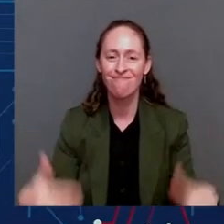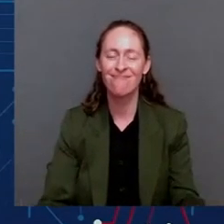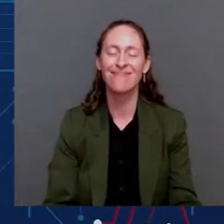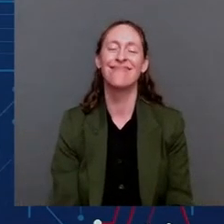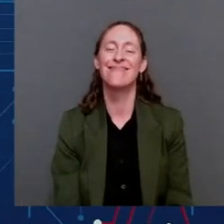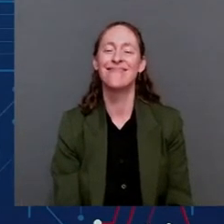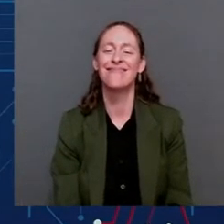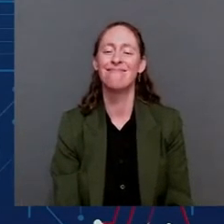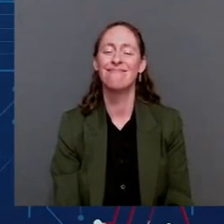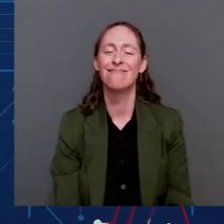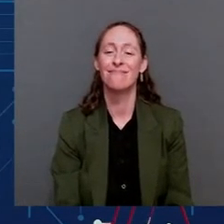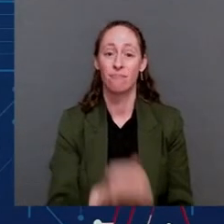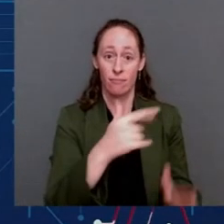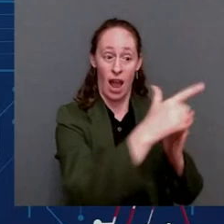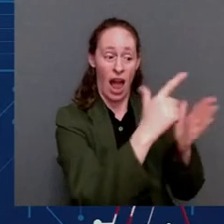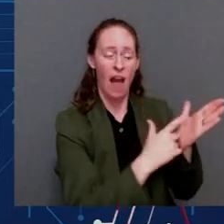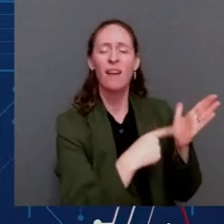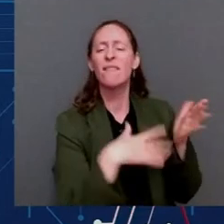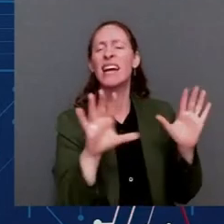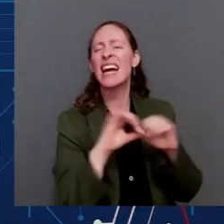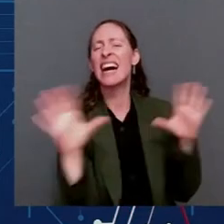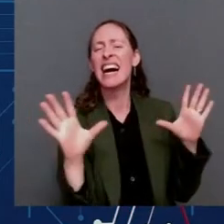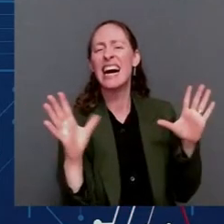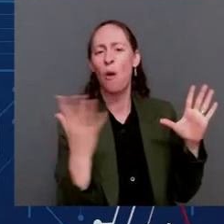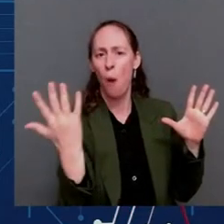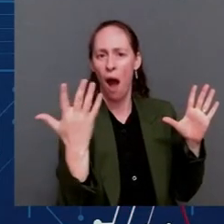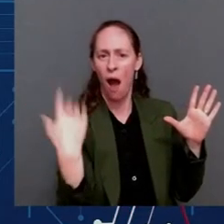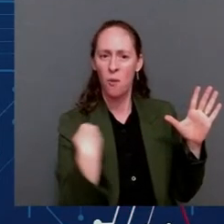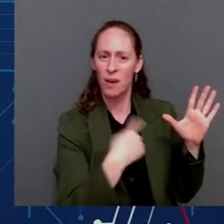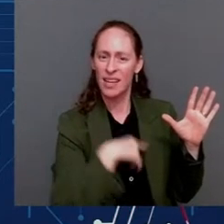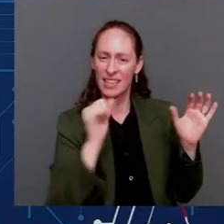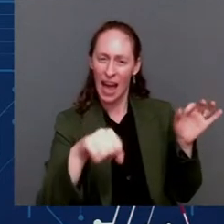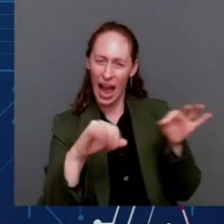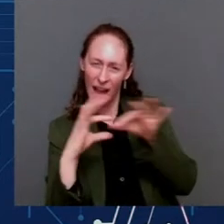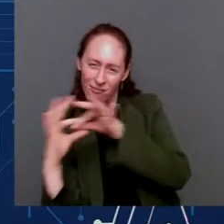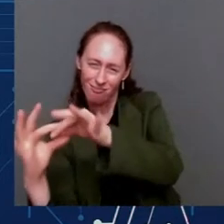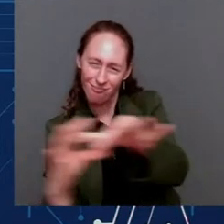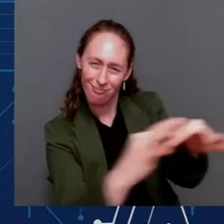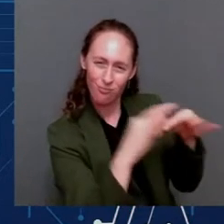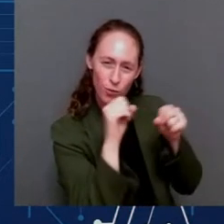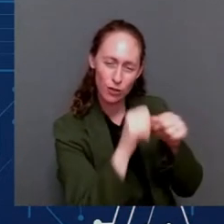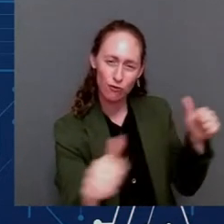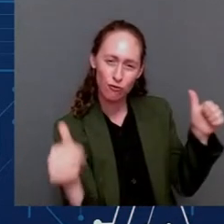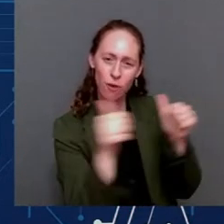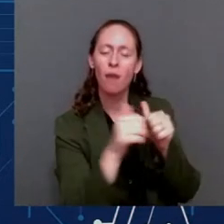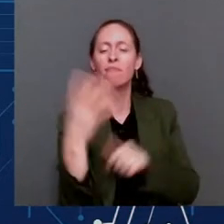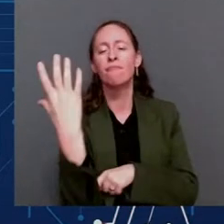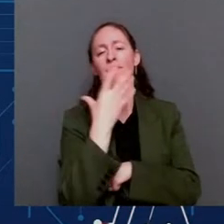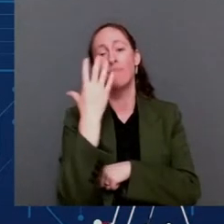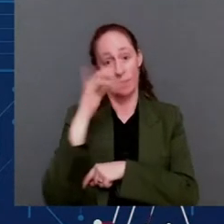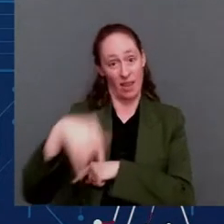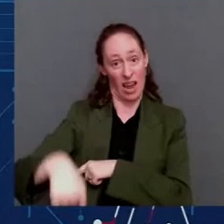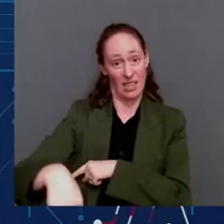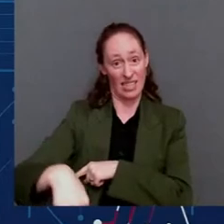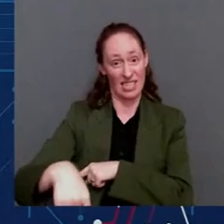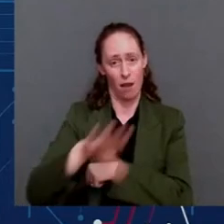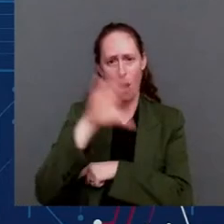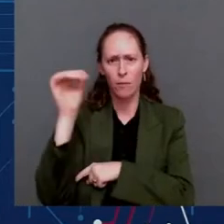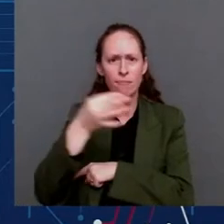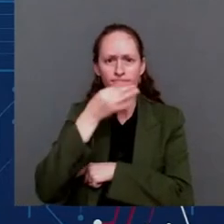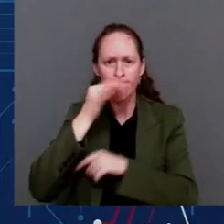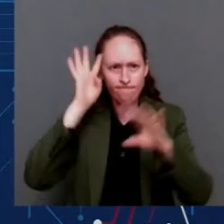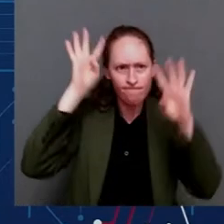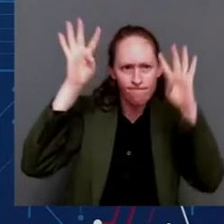Hemlock Semiconductor, one of Michigan's most innovative companies, to celebrate the CHIPS and Science Act. I'm grateful to our